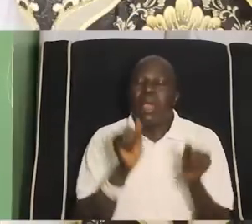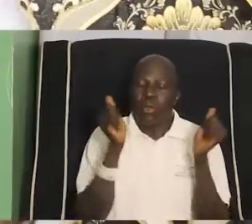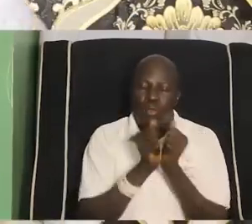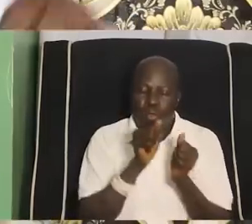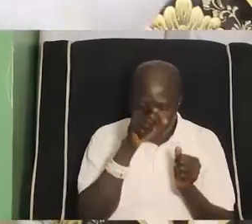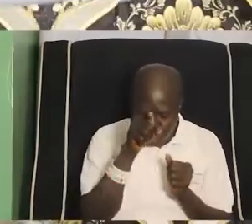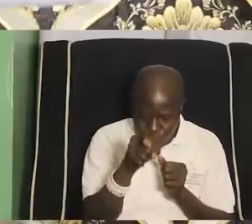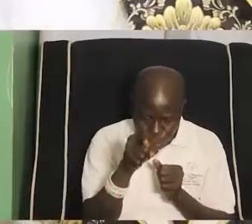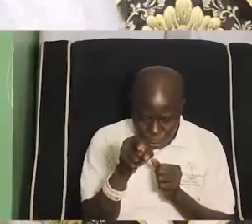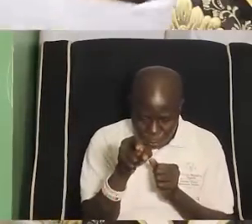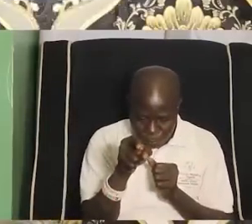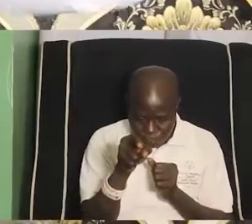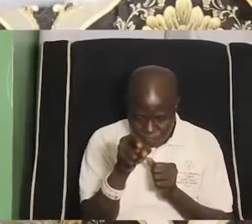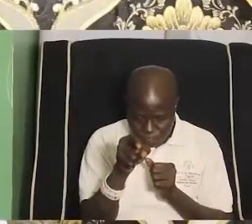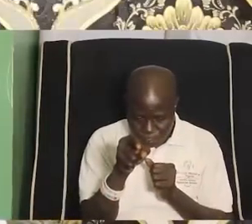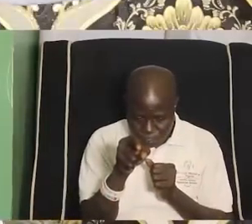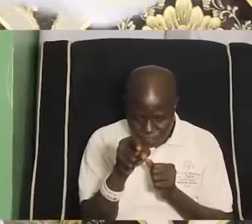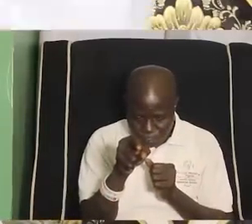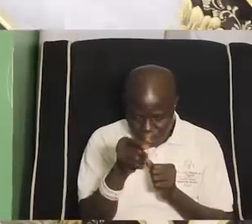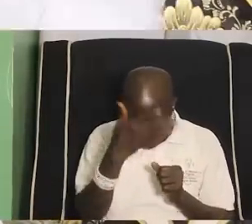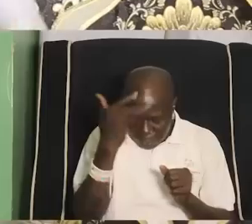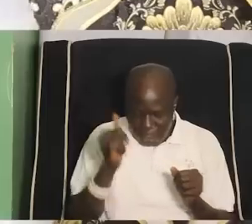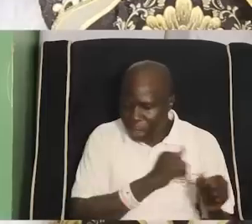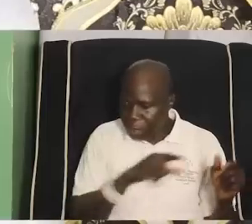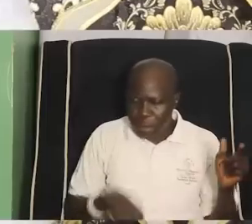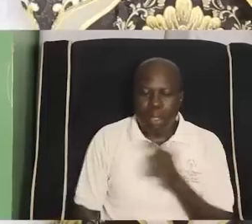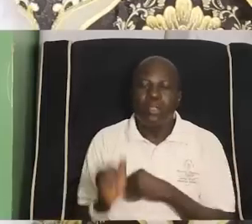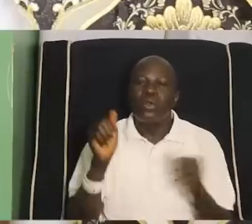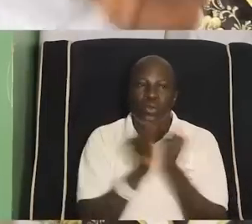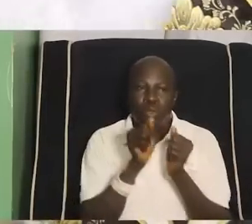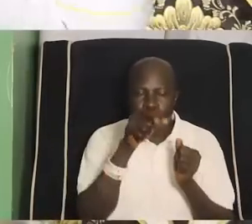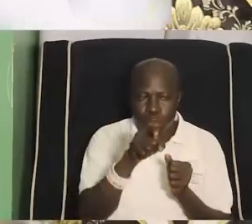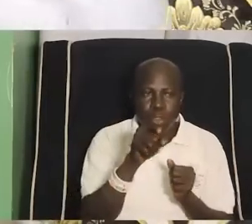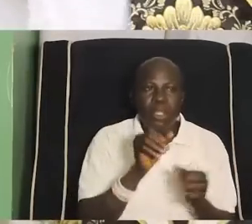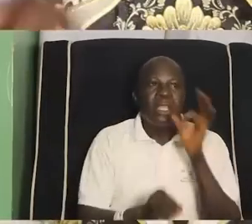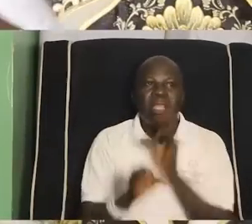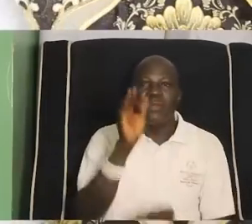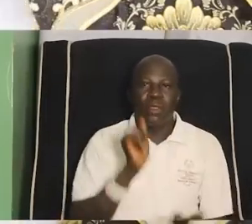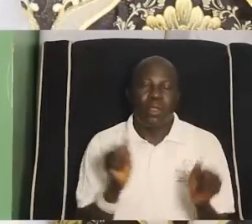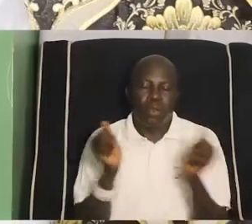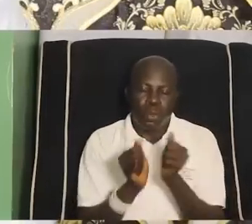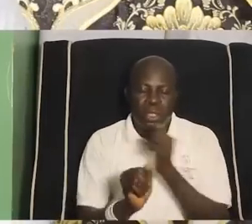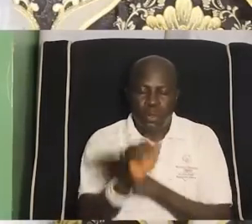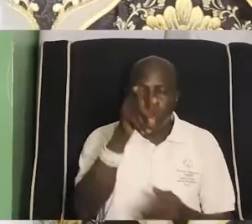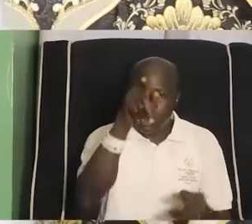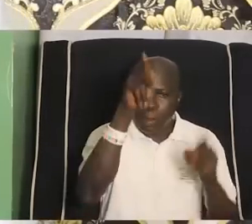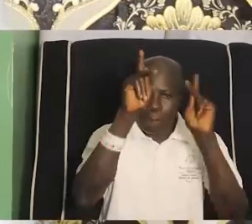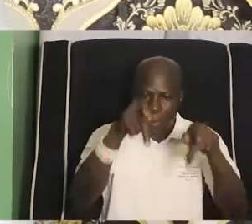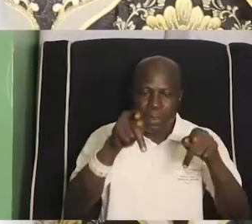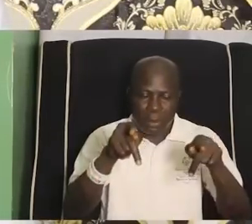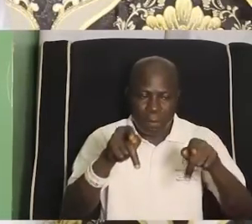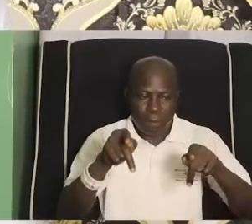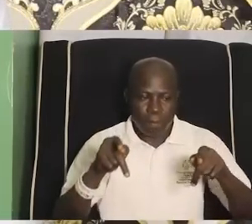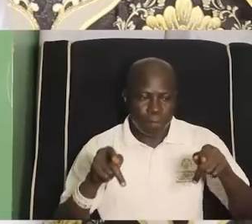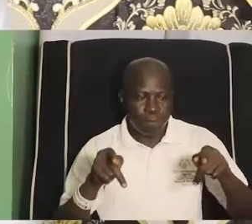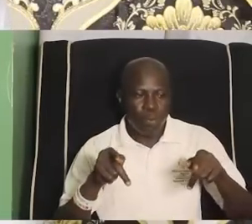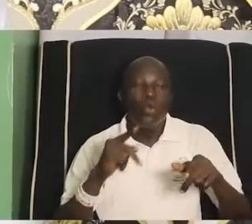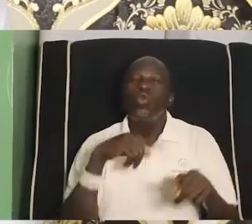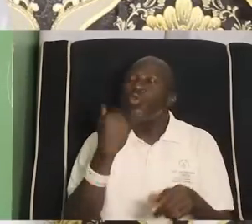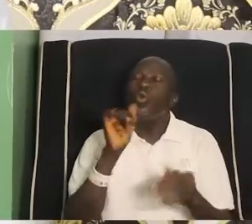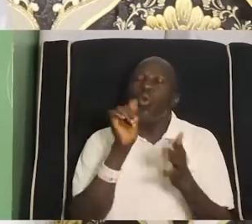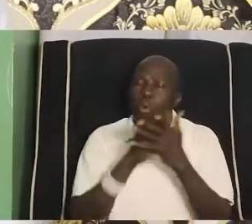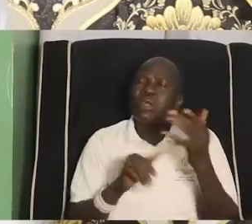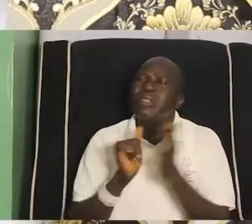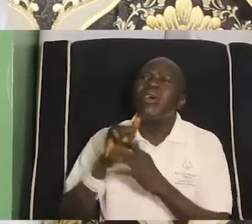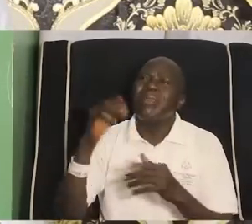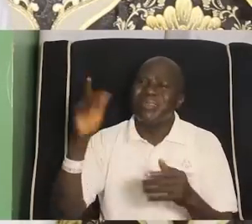pe nitori pe Olorun be pelu re. T'Olorun ba wa pelu eniyan. Ah, ki lo je eyan mewa? What was